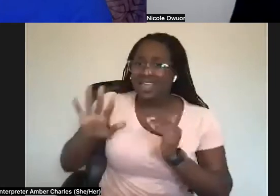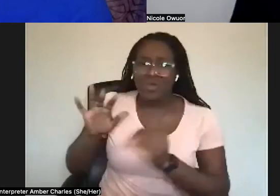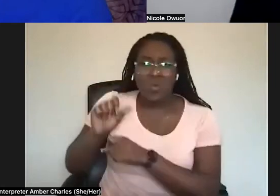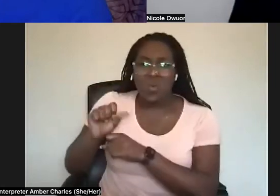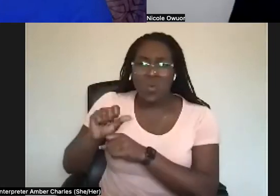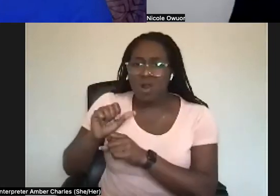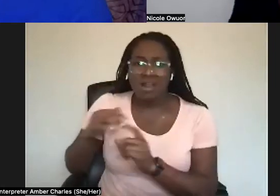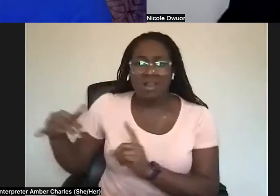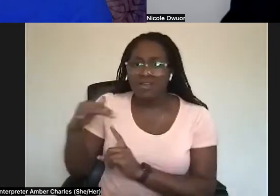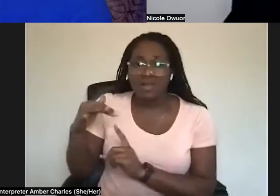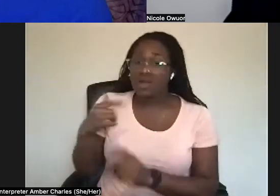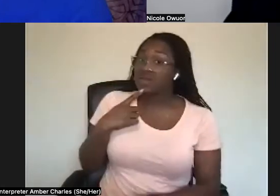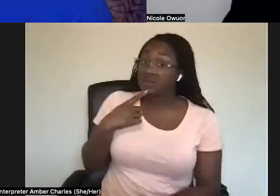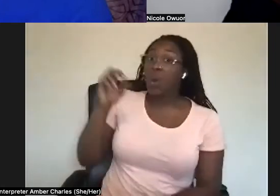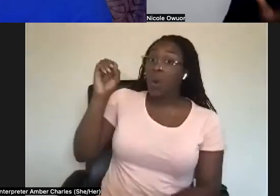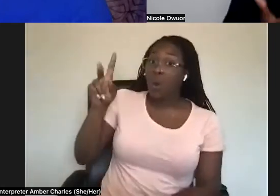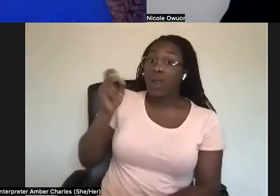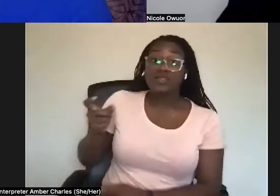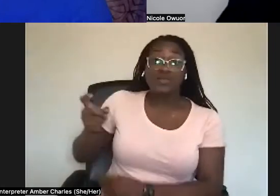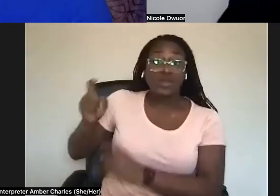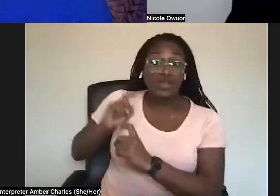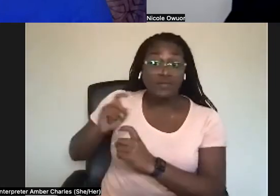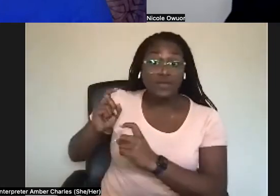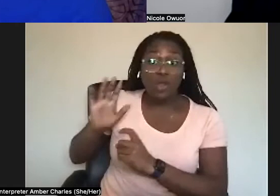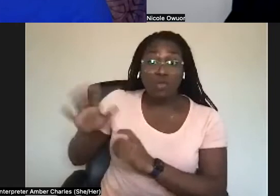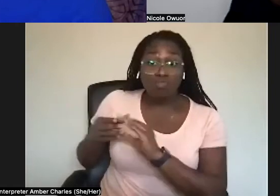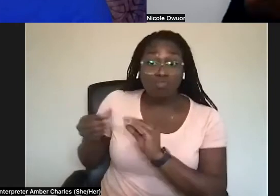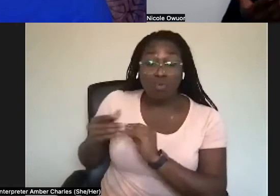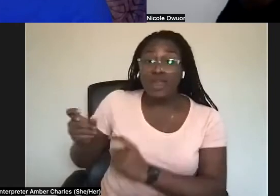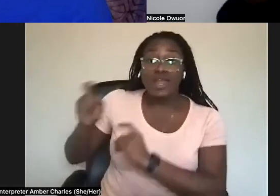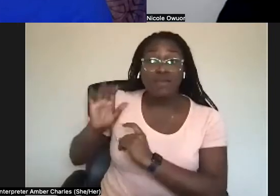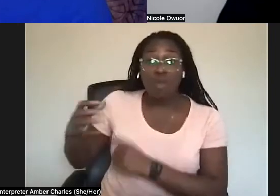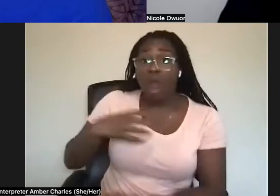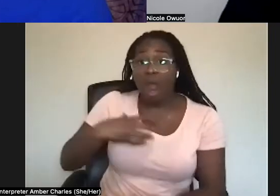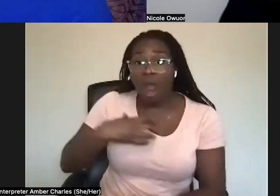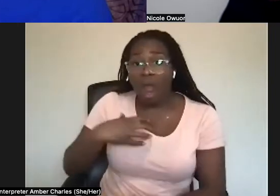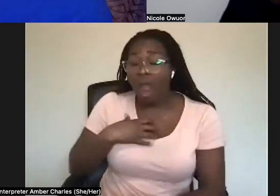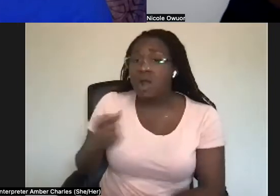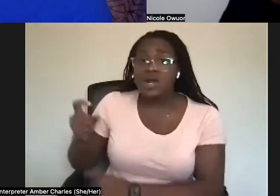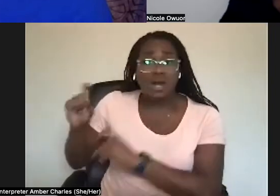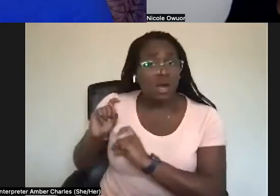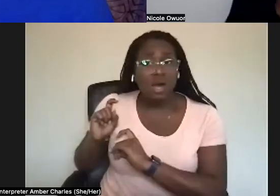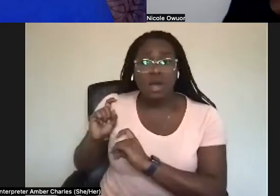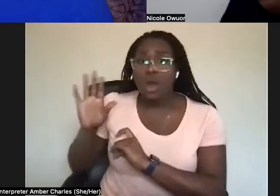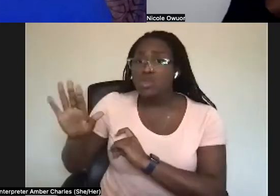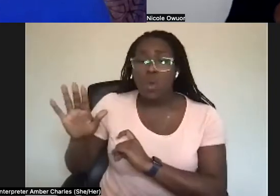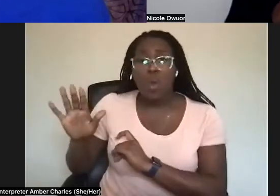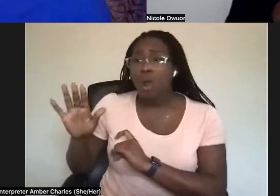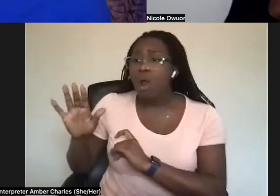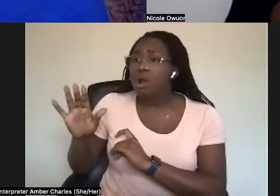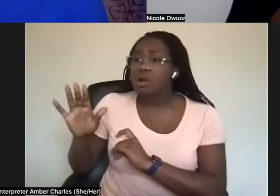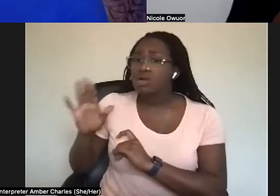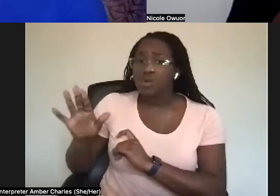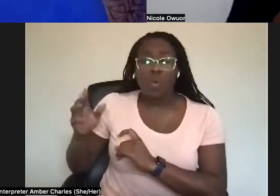okay, well, give me your stories, give me your grievances, give me your constructive and